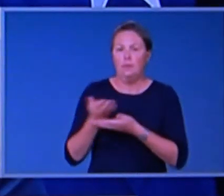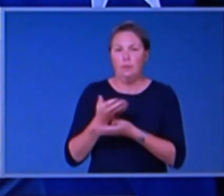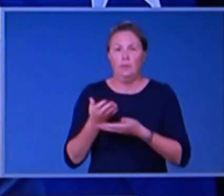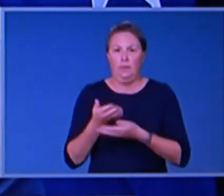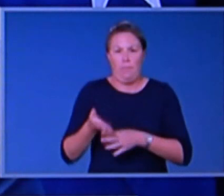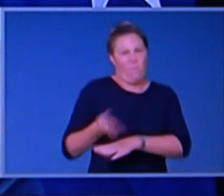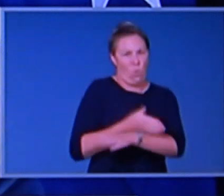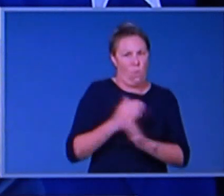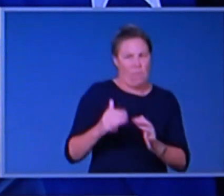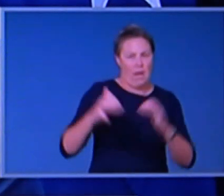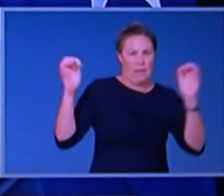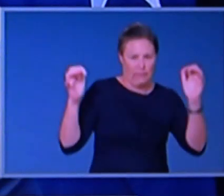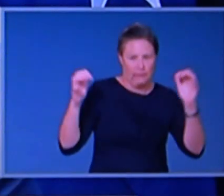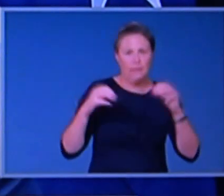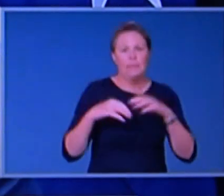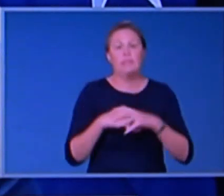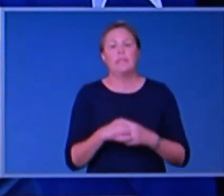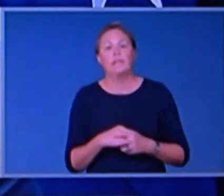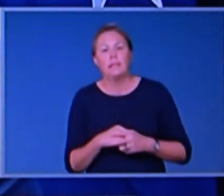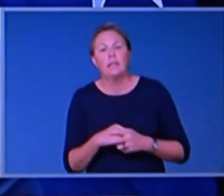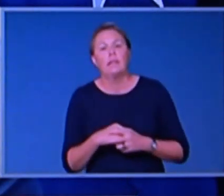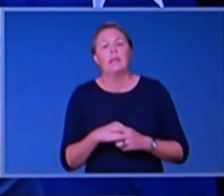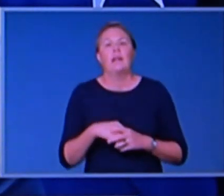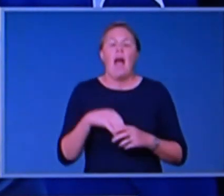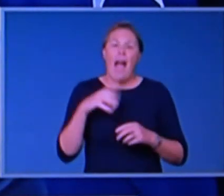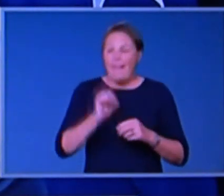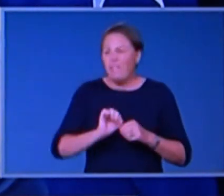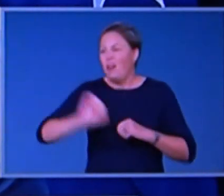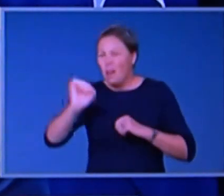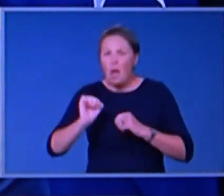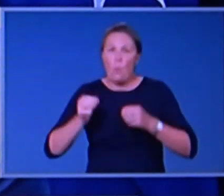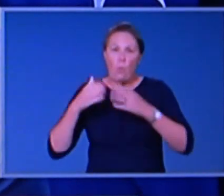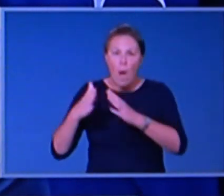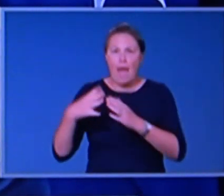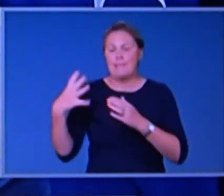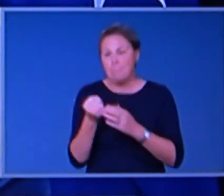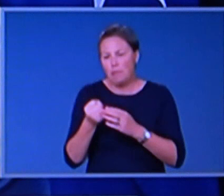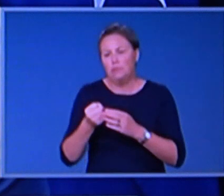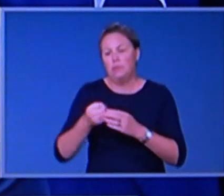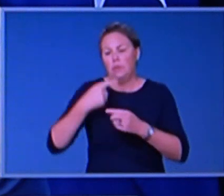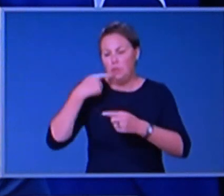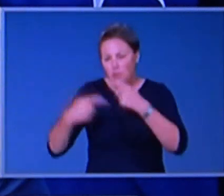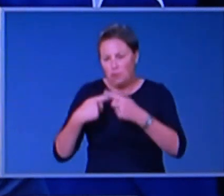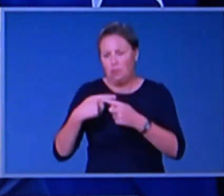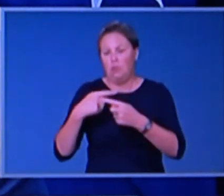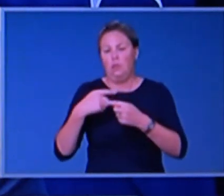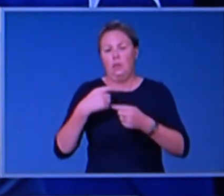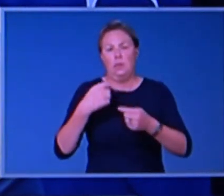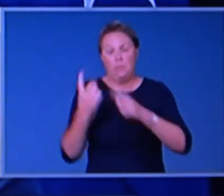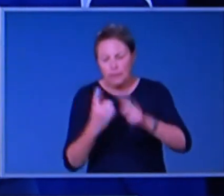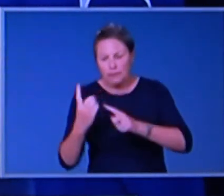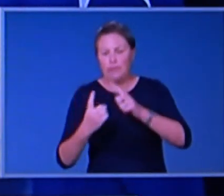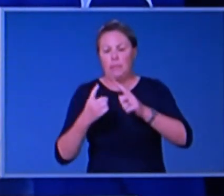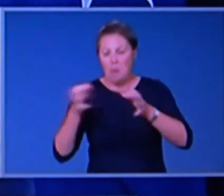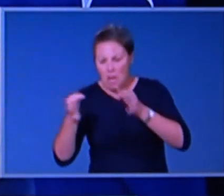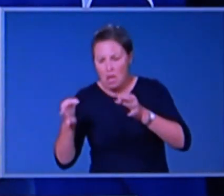course, once they've gone through the government's party room processes and our backbench committees. But otherwise, it is a return